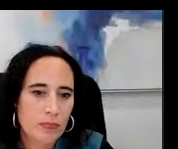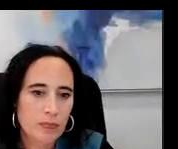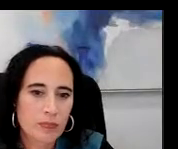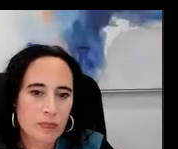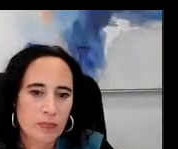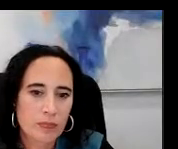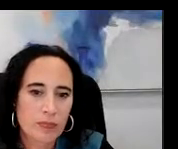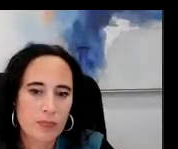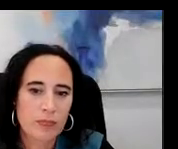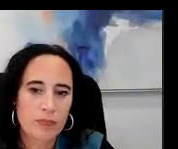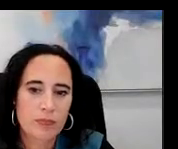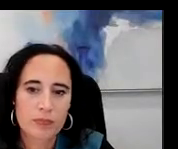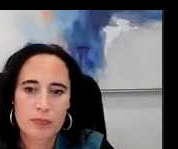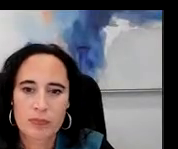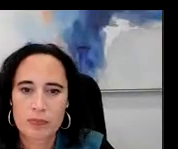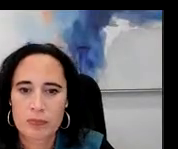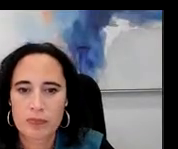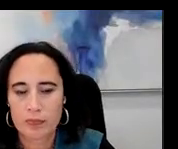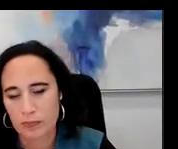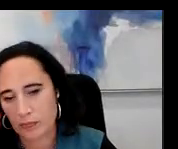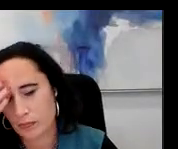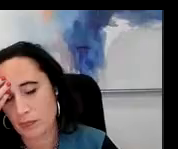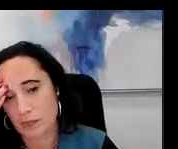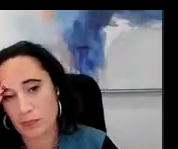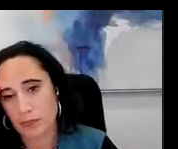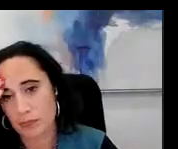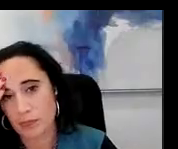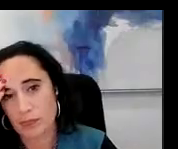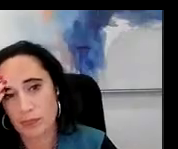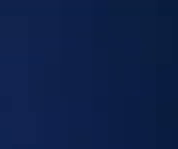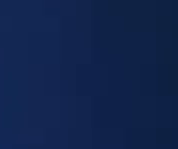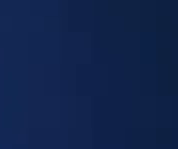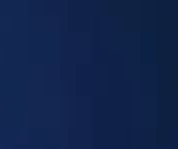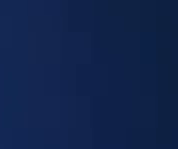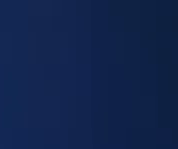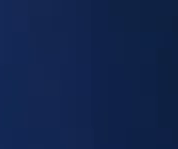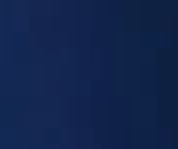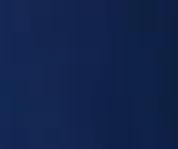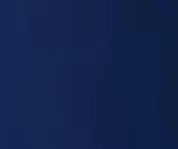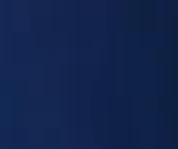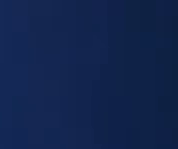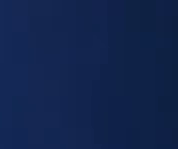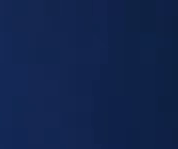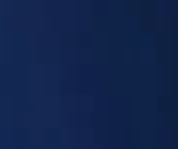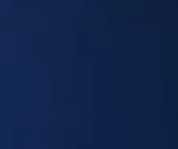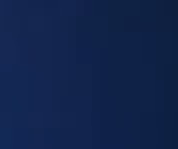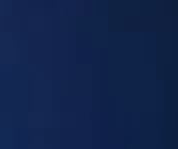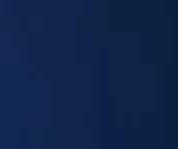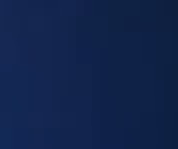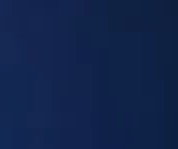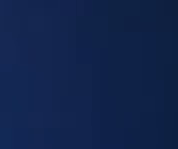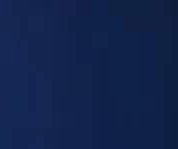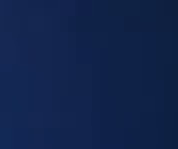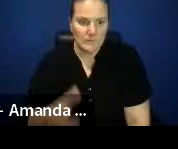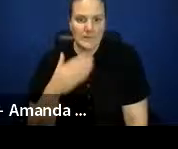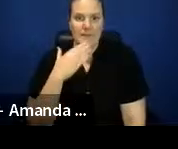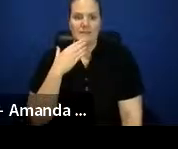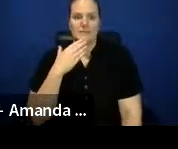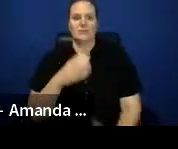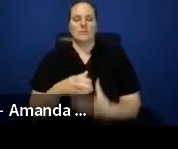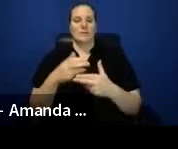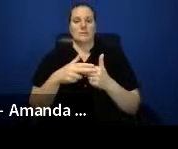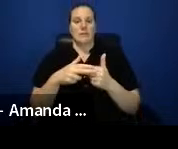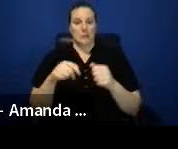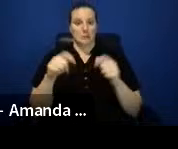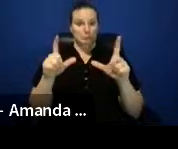I believe. So Emily Thomas Peralta. Emily. Great. Thanks so much. We could get our slides